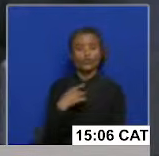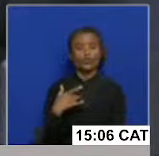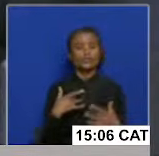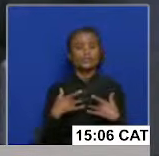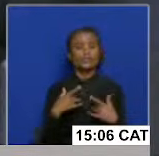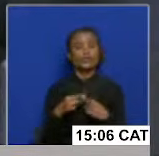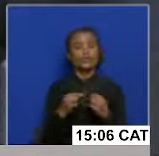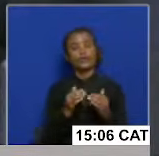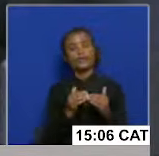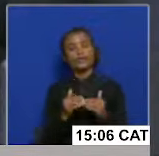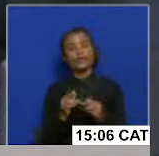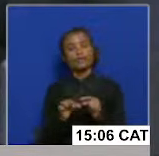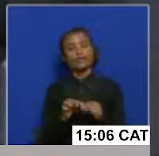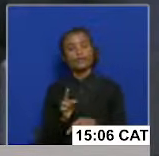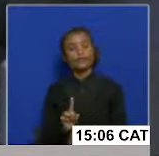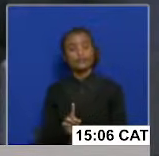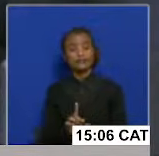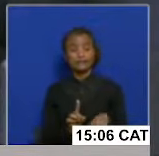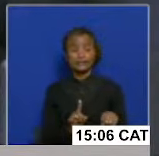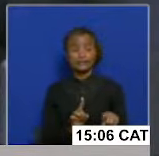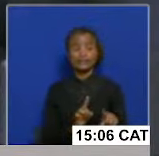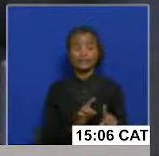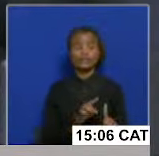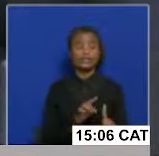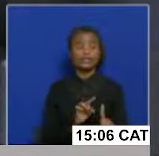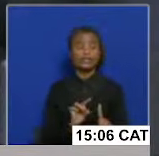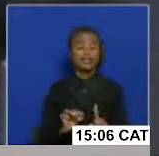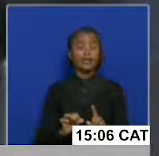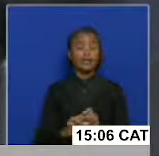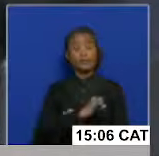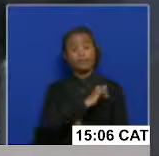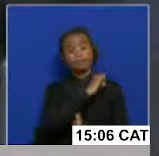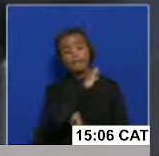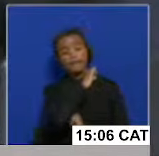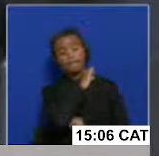stones to Mr. Salmon and get the cash. That's all you are interested in.